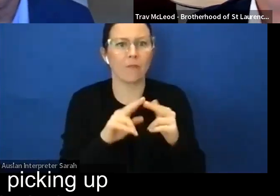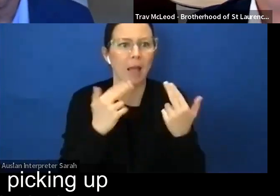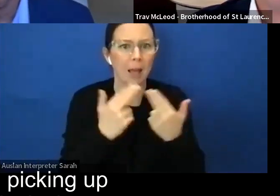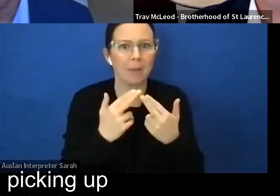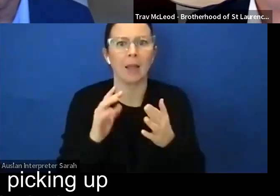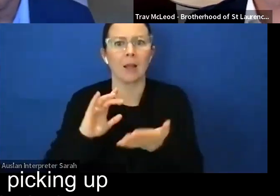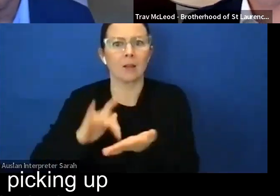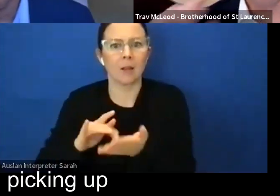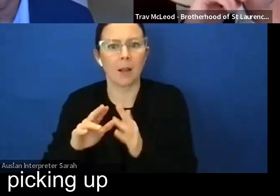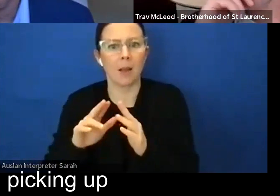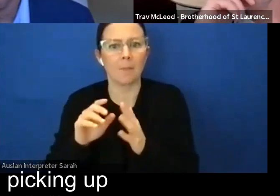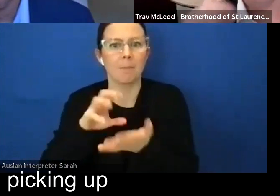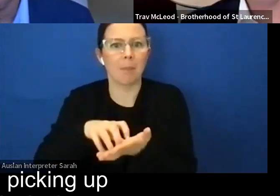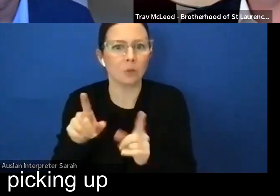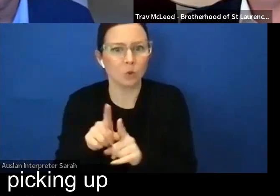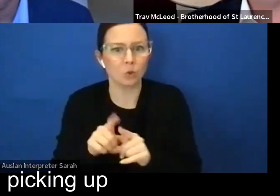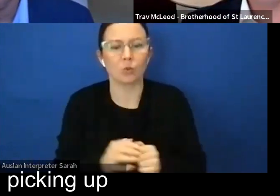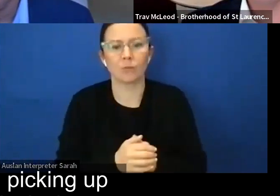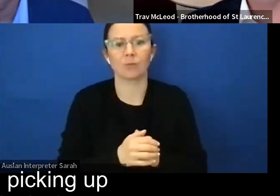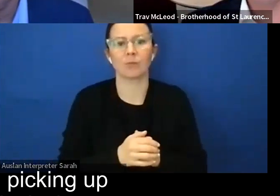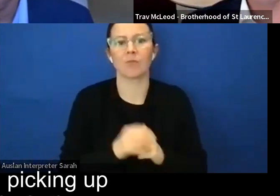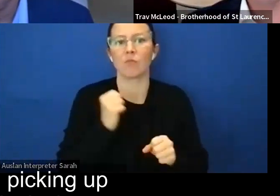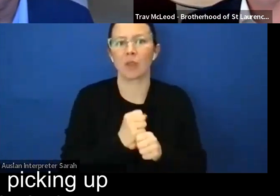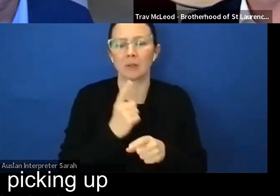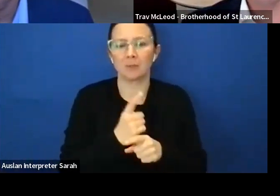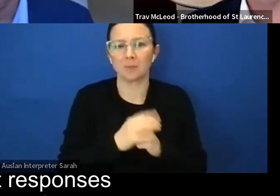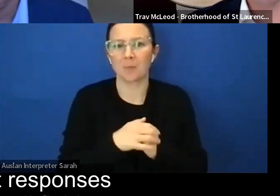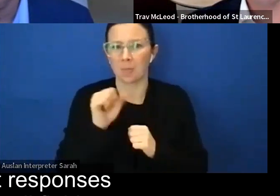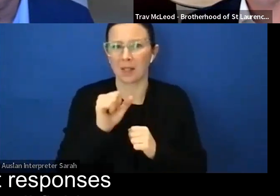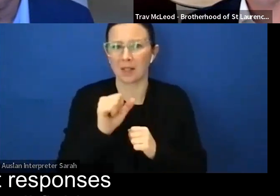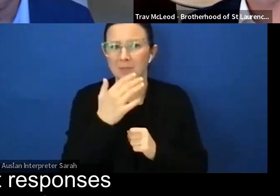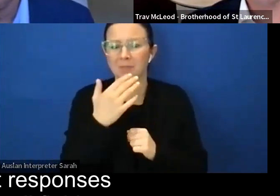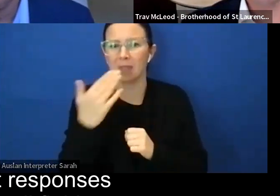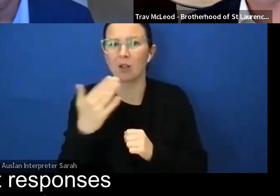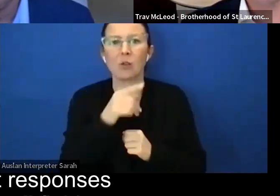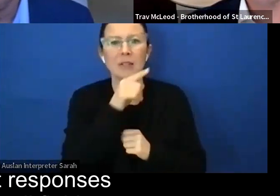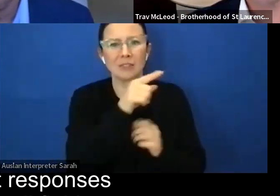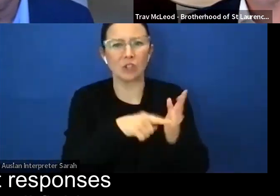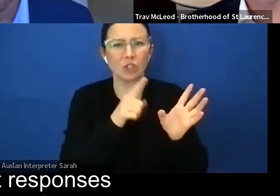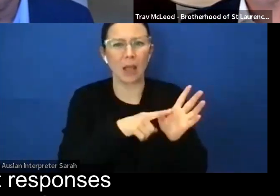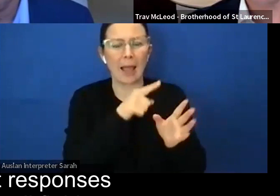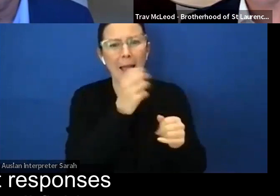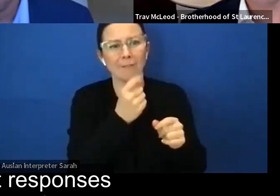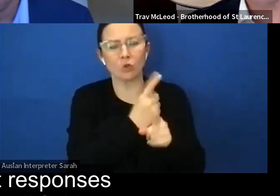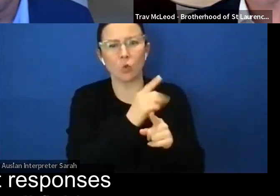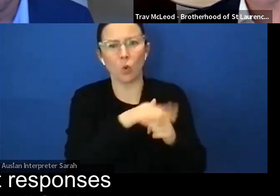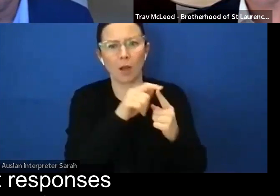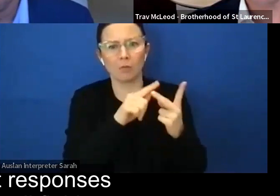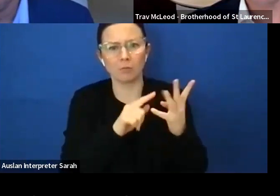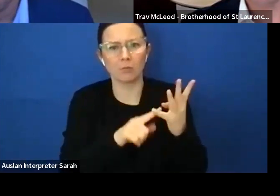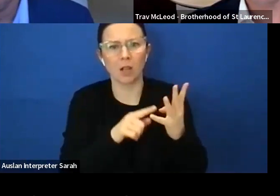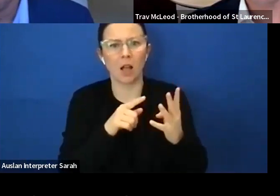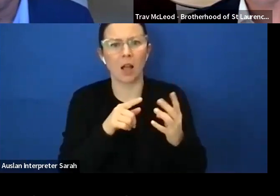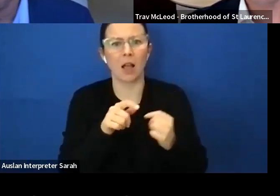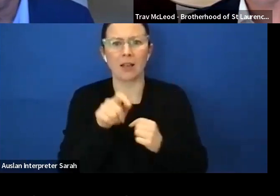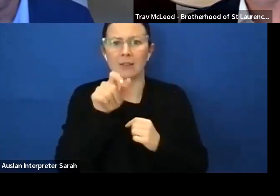thanks, Trav. And I think picking up on some of Jay's themes around that responses must span all fields.